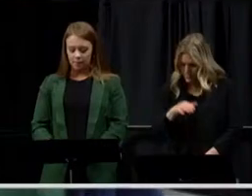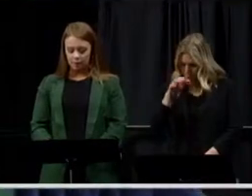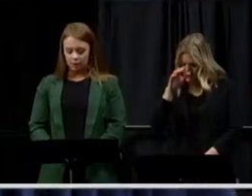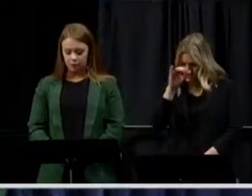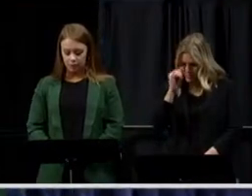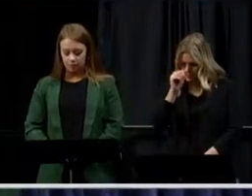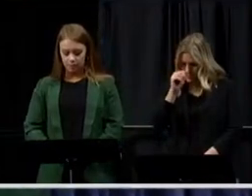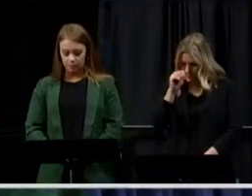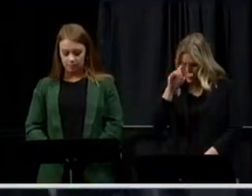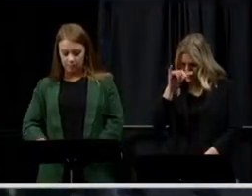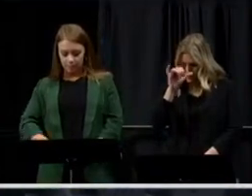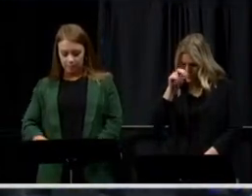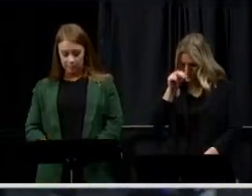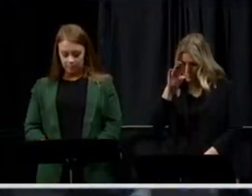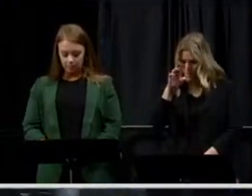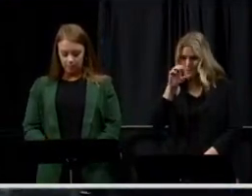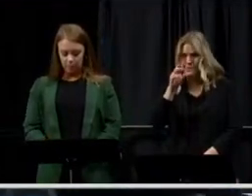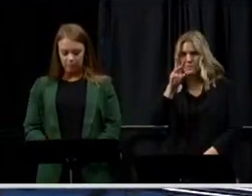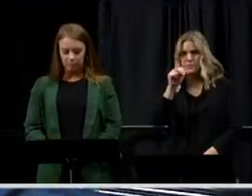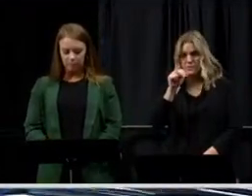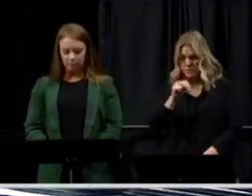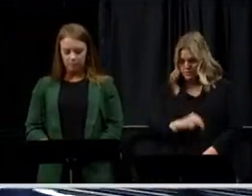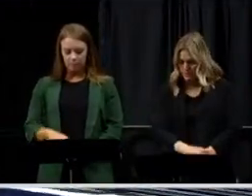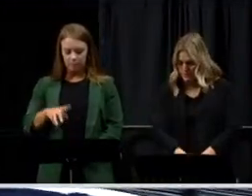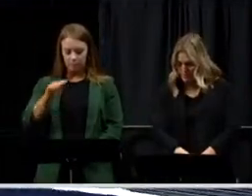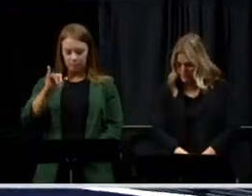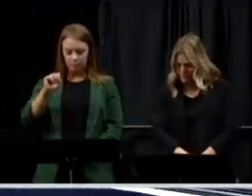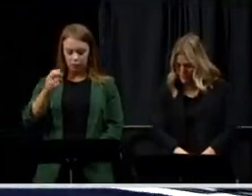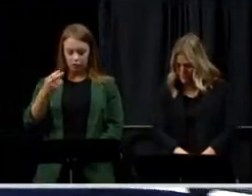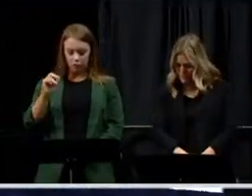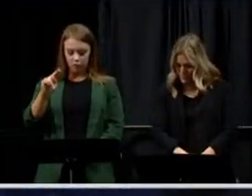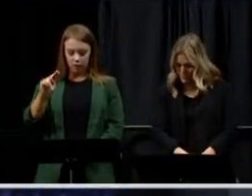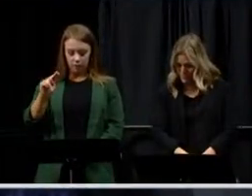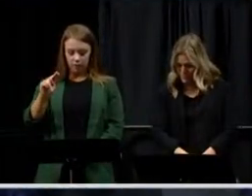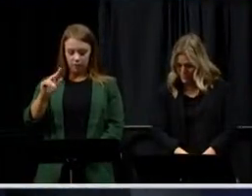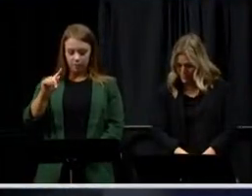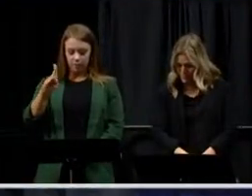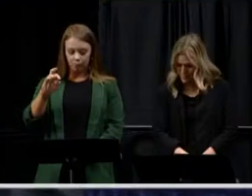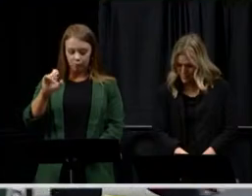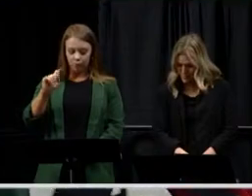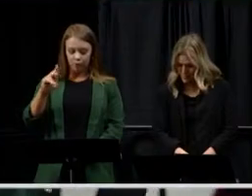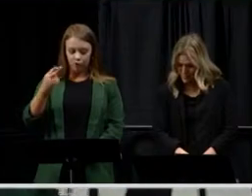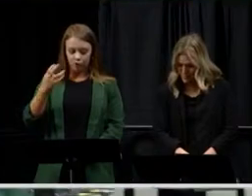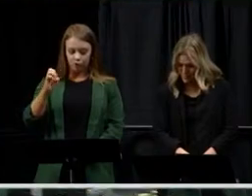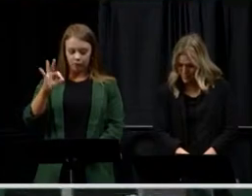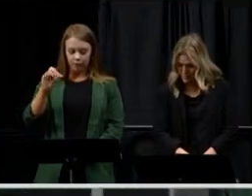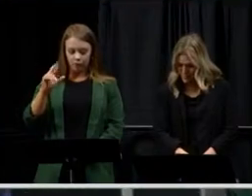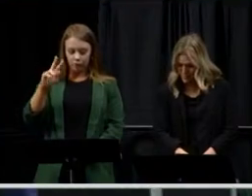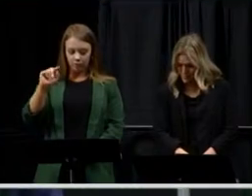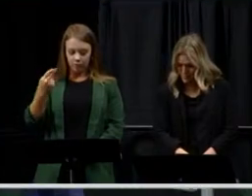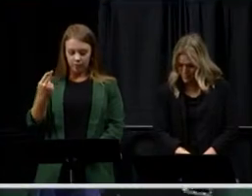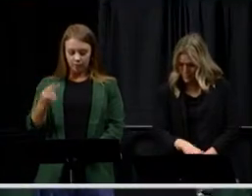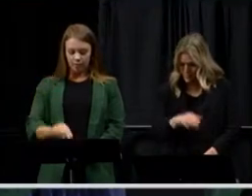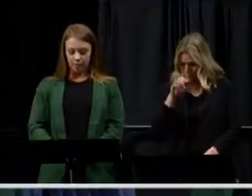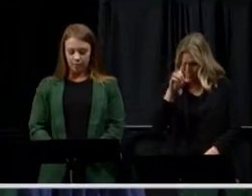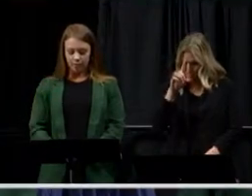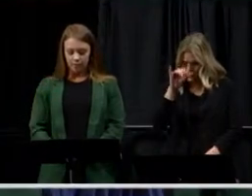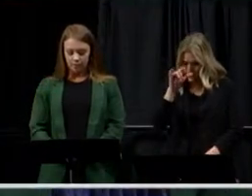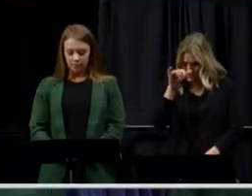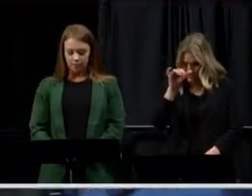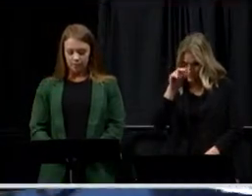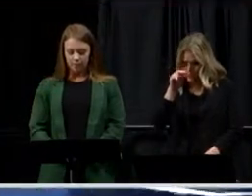Jalen Terrell Brown. Tishon Sincere Bridgeforth. Dylan